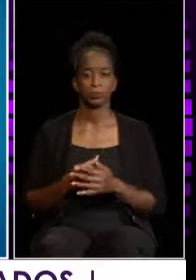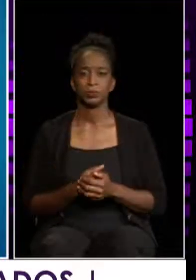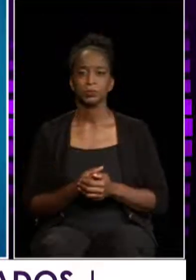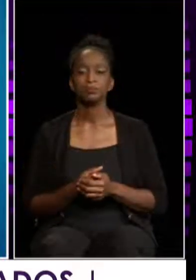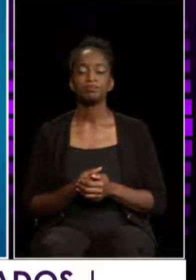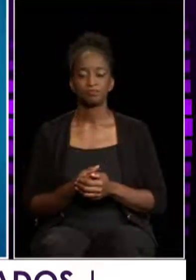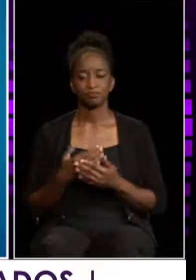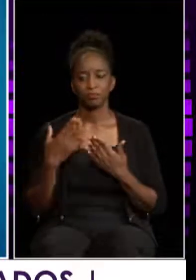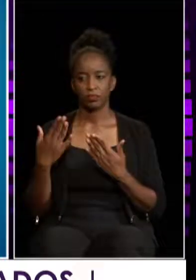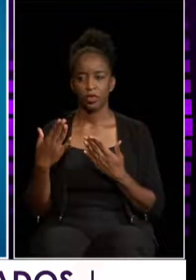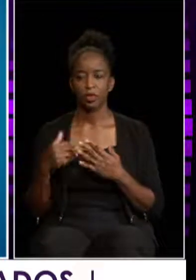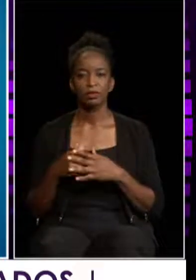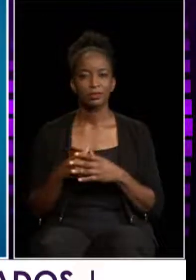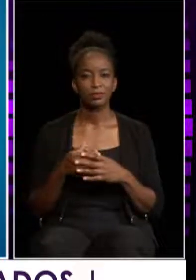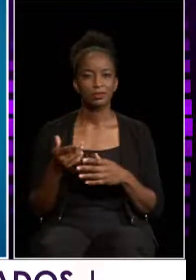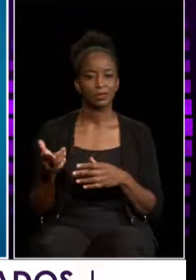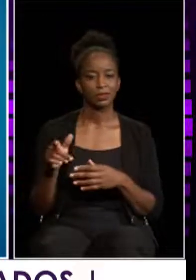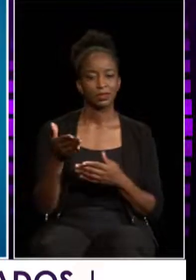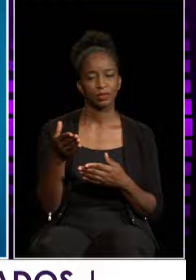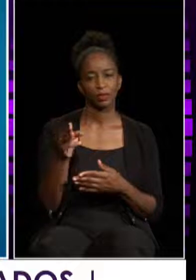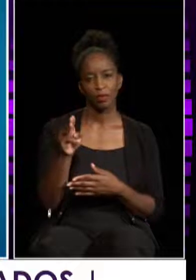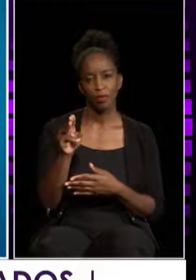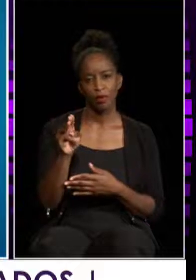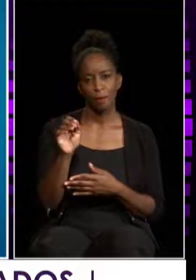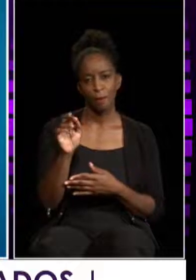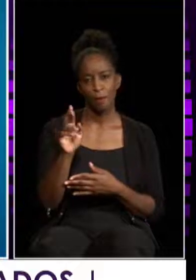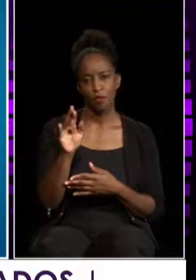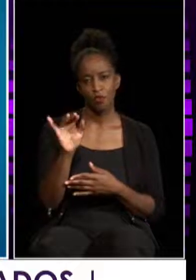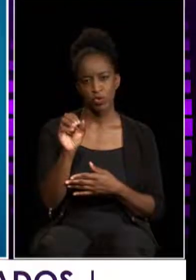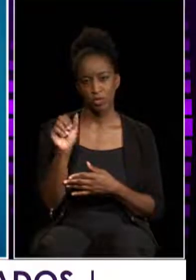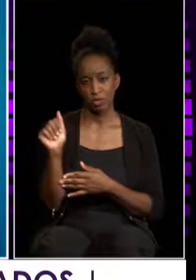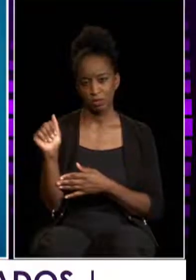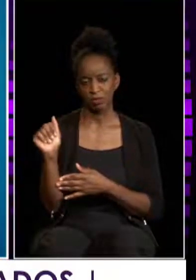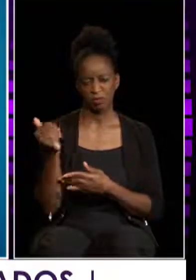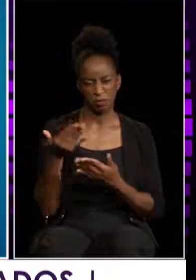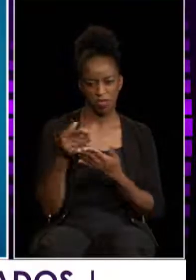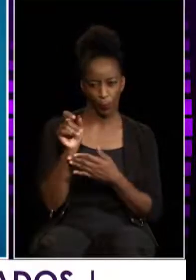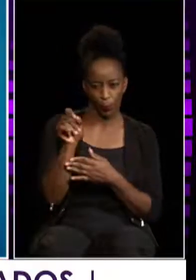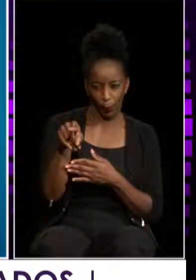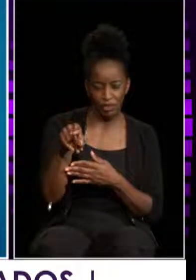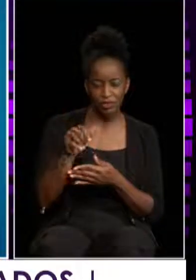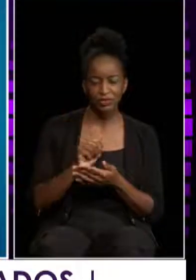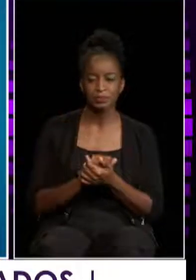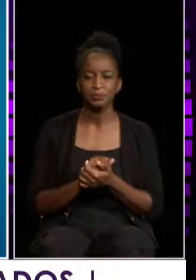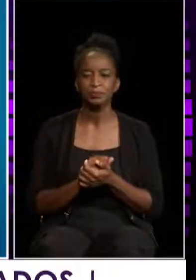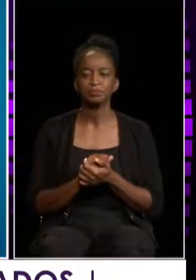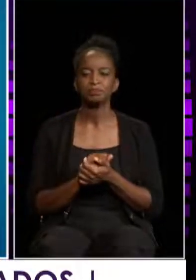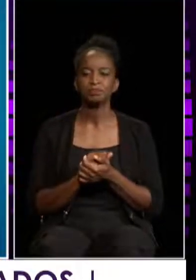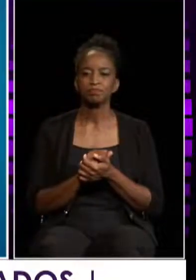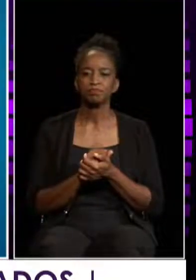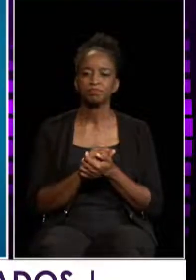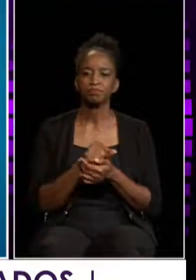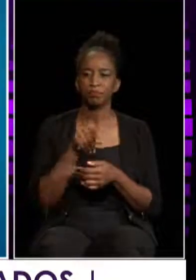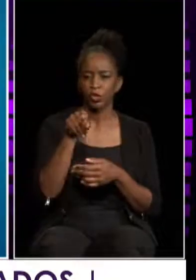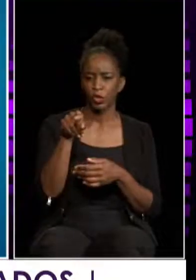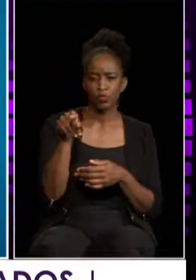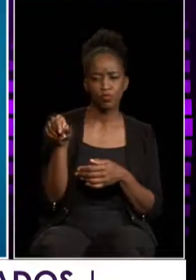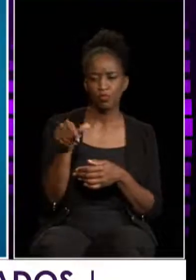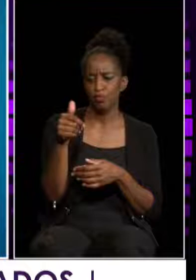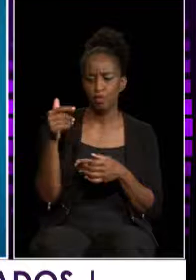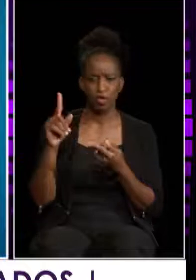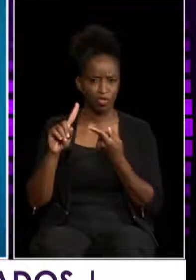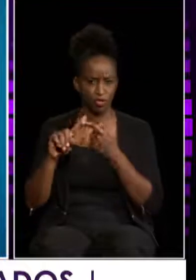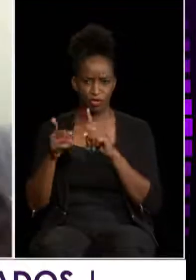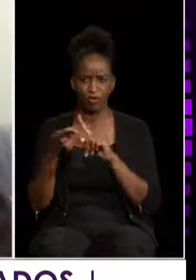earlier, but we had a little technical difficulty there. So as a young person, amongst your peer group, do you guys discuss